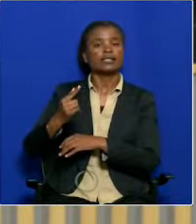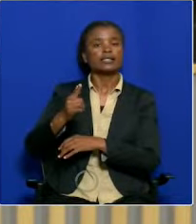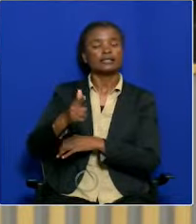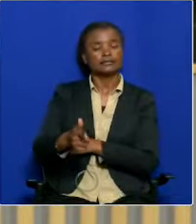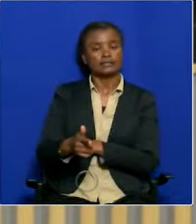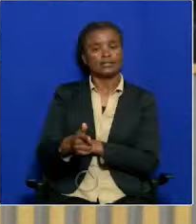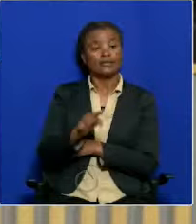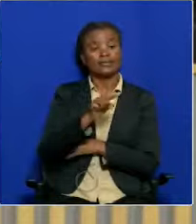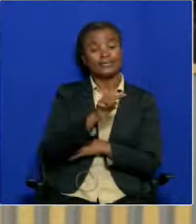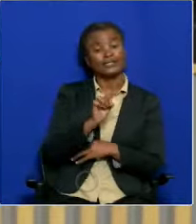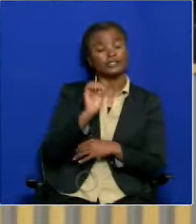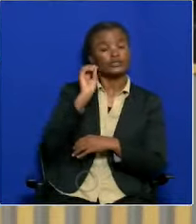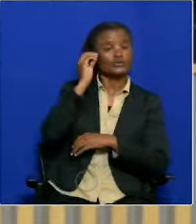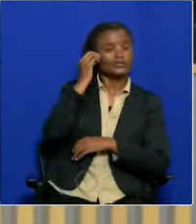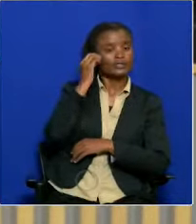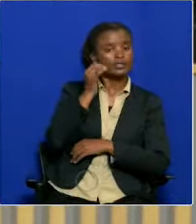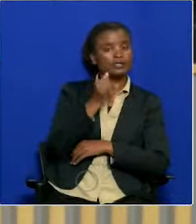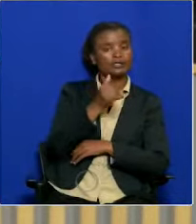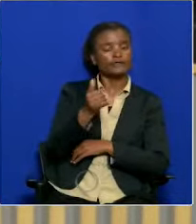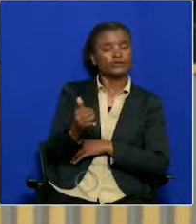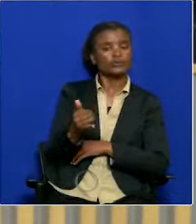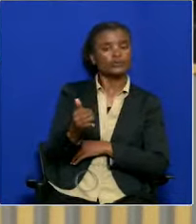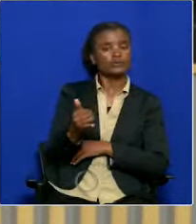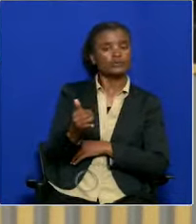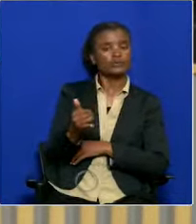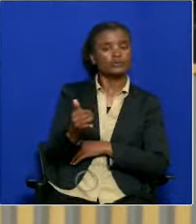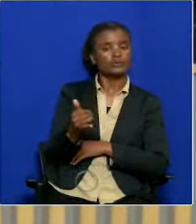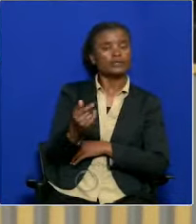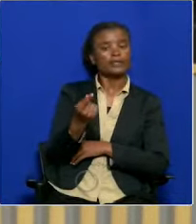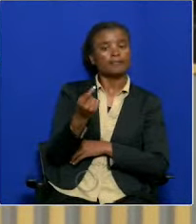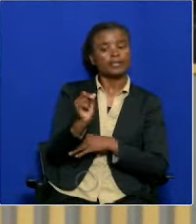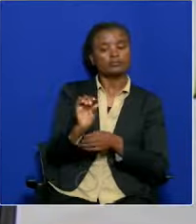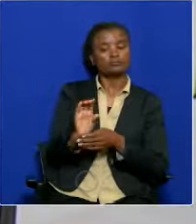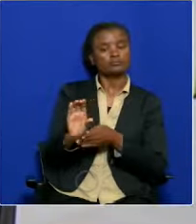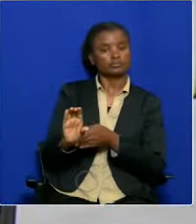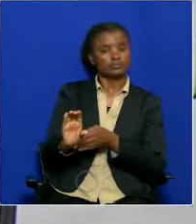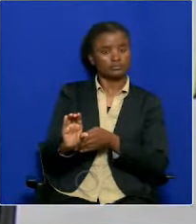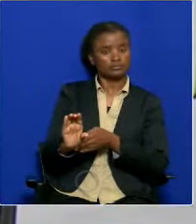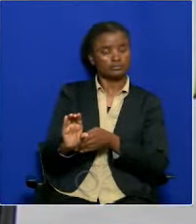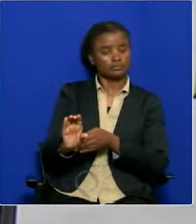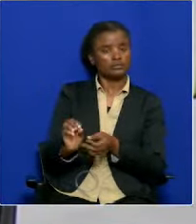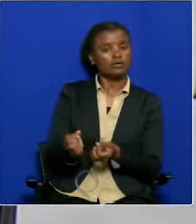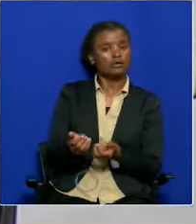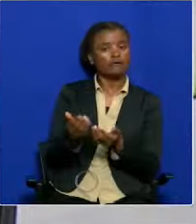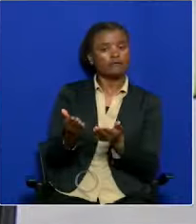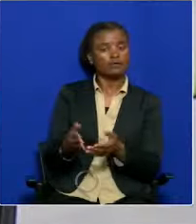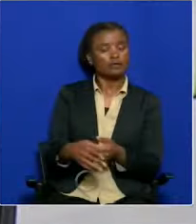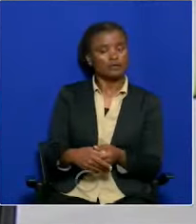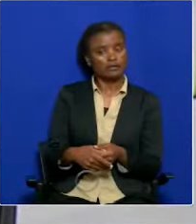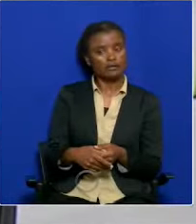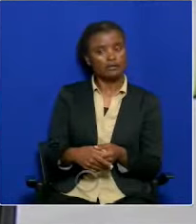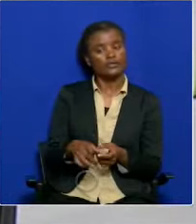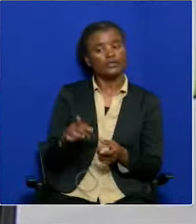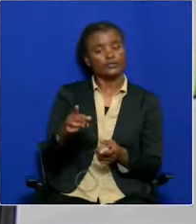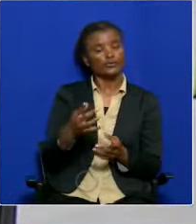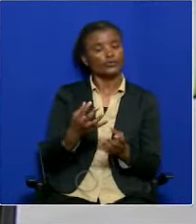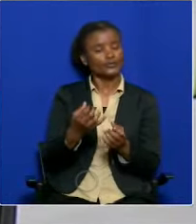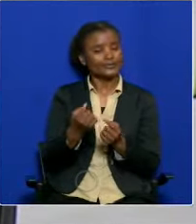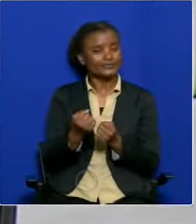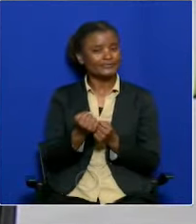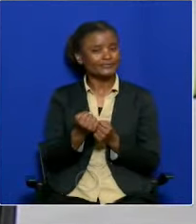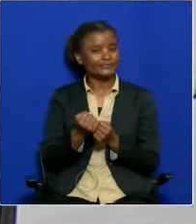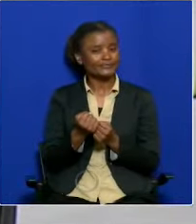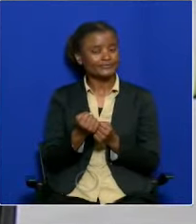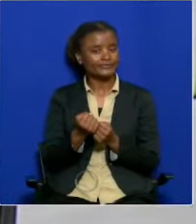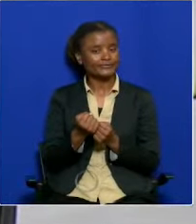and to offer you money. You take it innocently on your version because